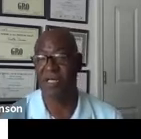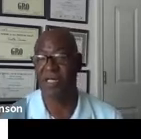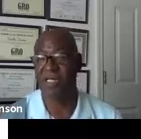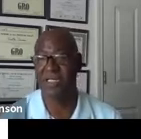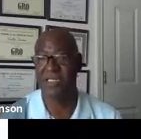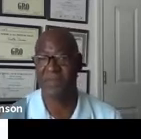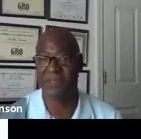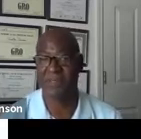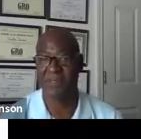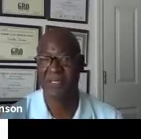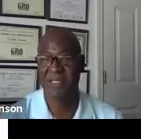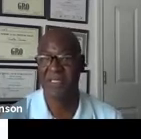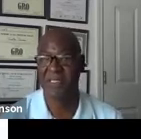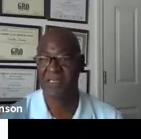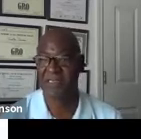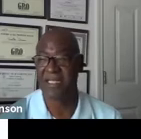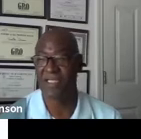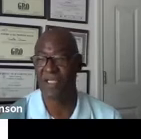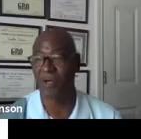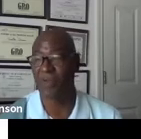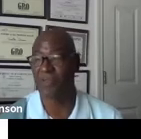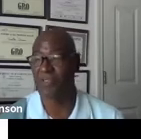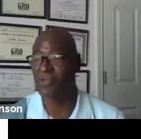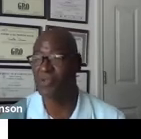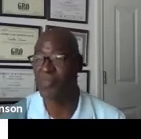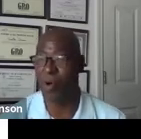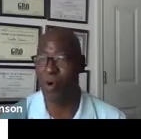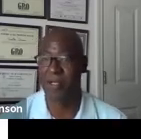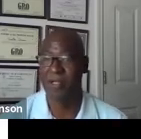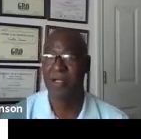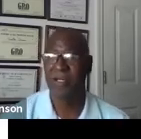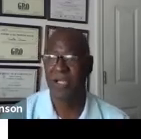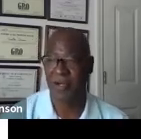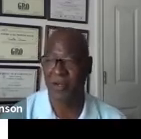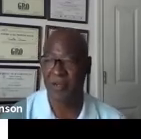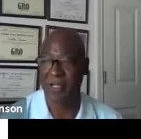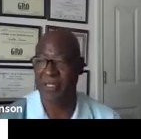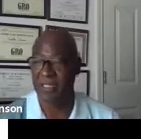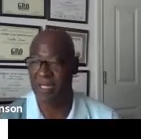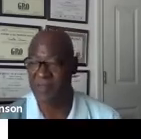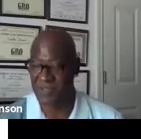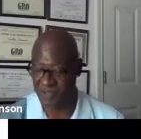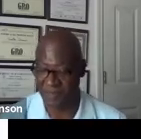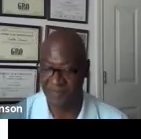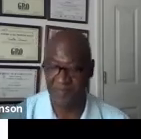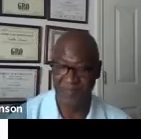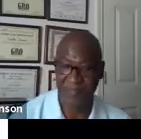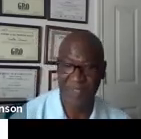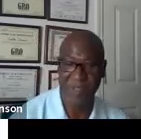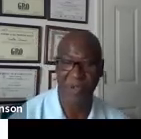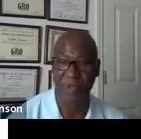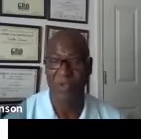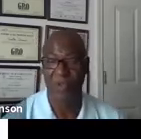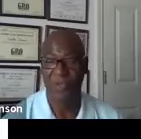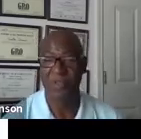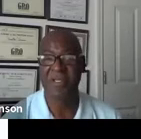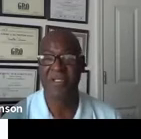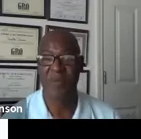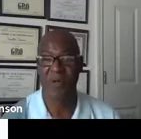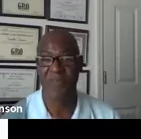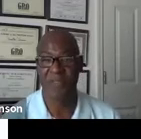also her husband is sits on the school board here in Columbia, Missouri. So